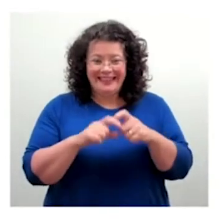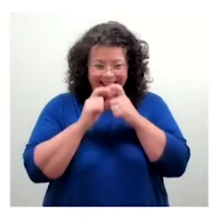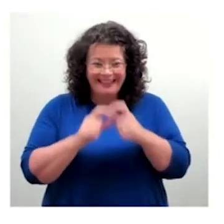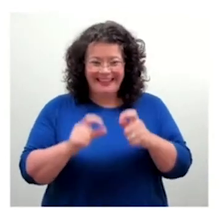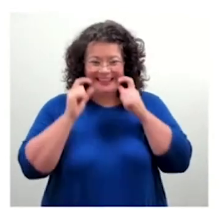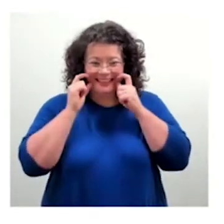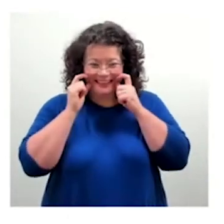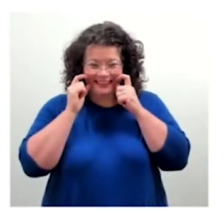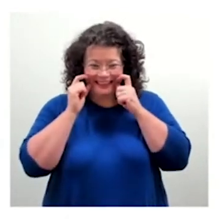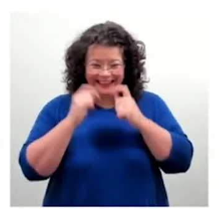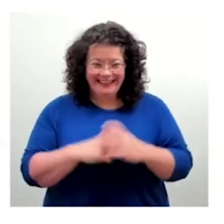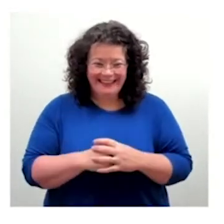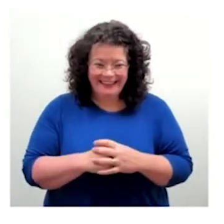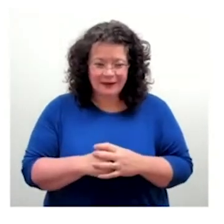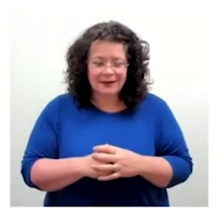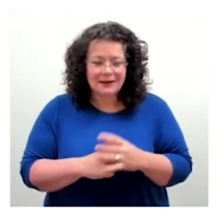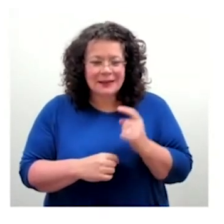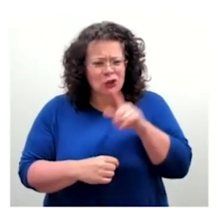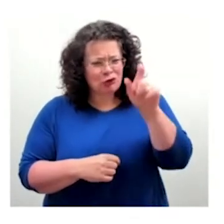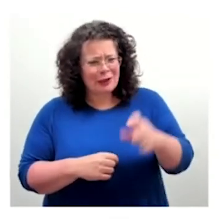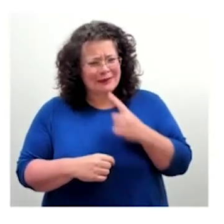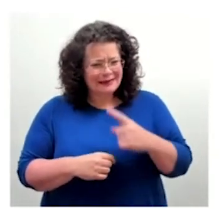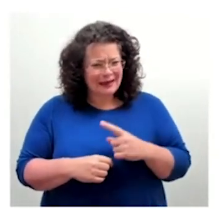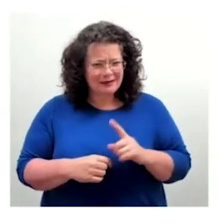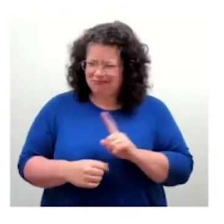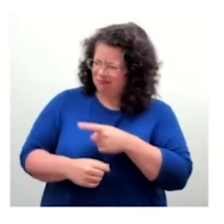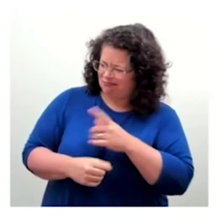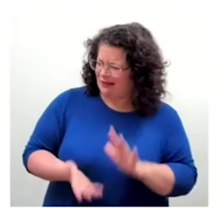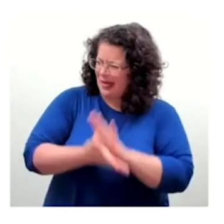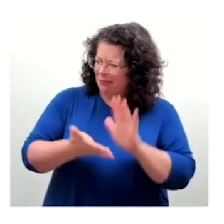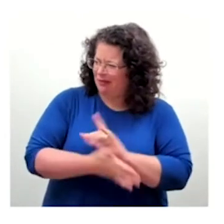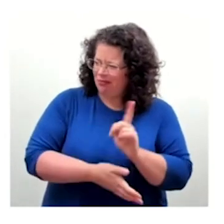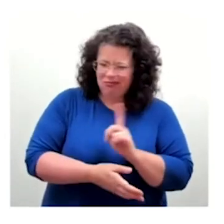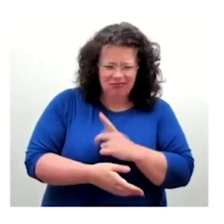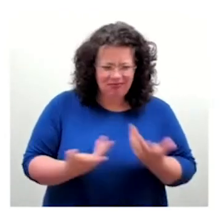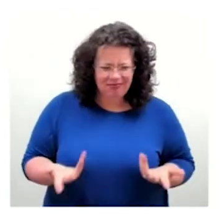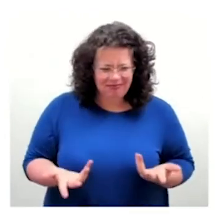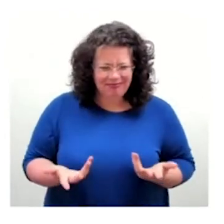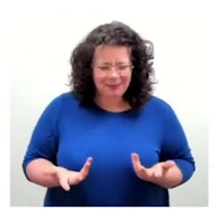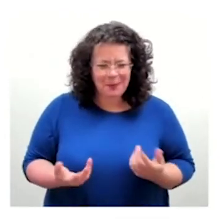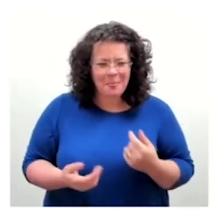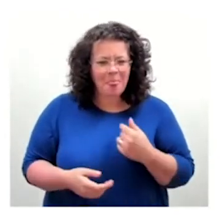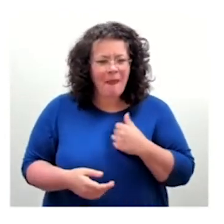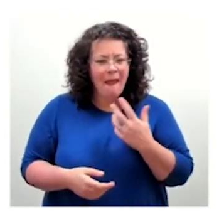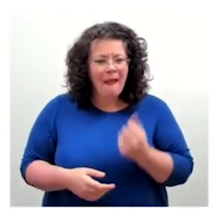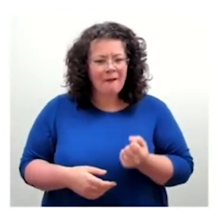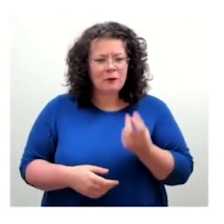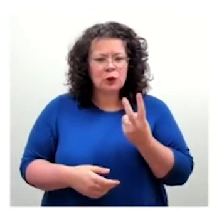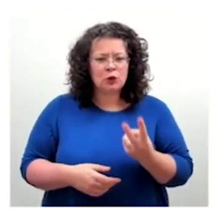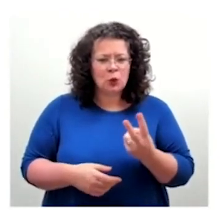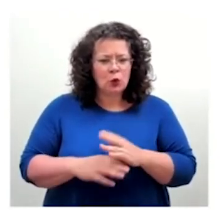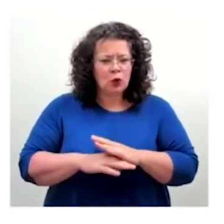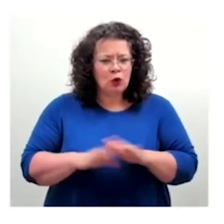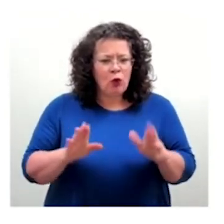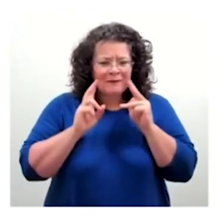2 non-visual distinguishing features. So one of them, apparently, according to a colleague, I've got the